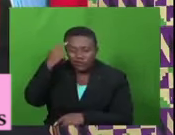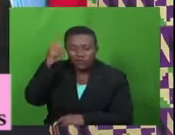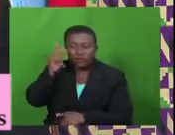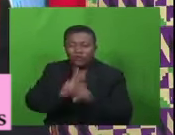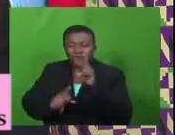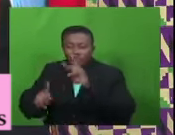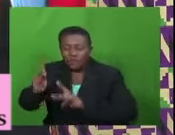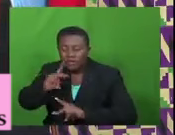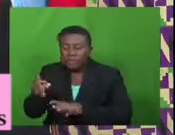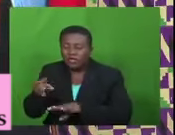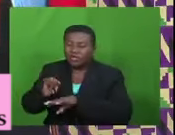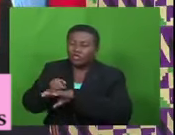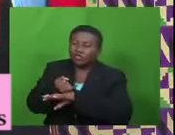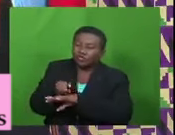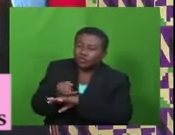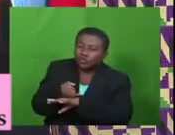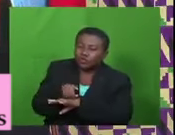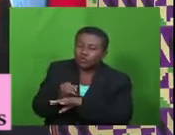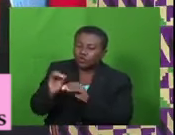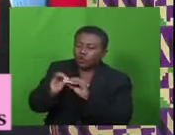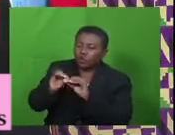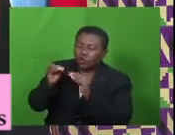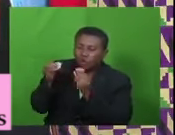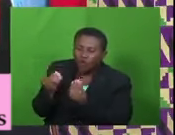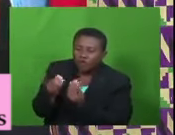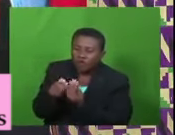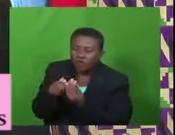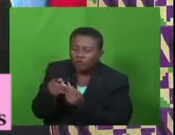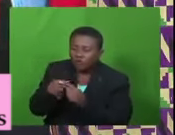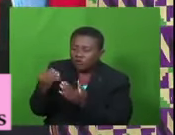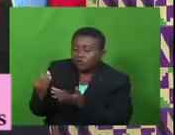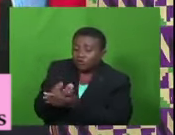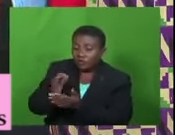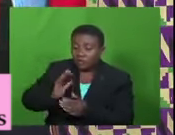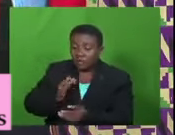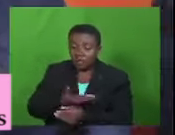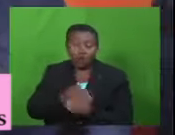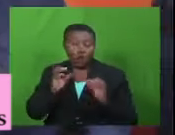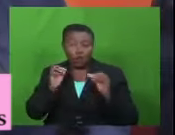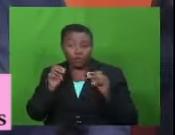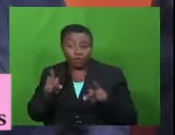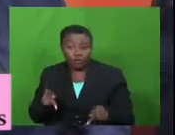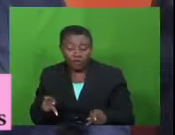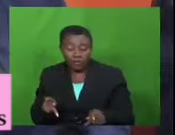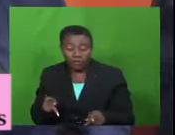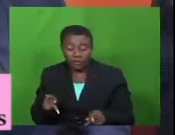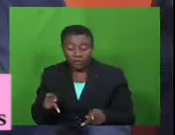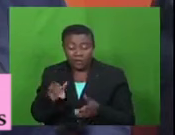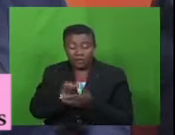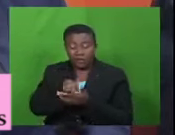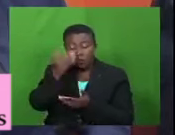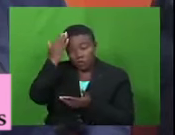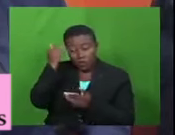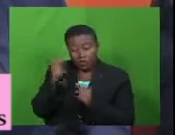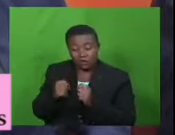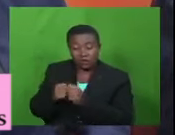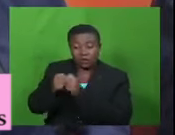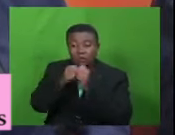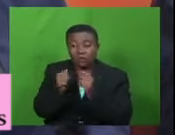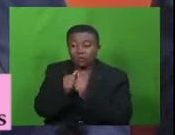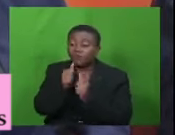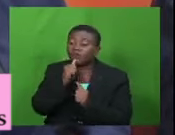and institutions to harness our opportunities. That is why, together with our private sector